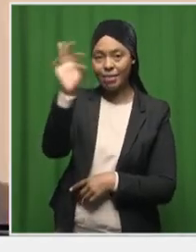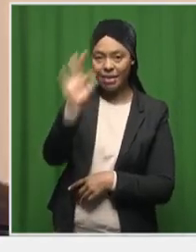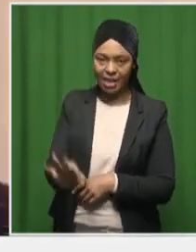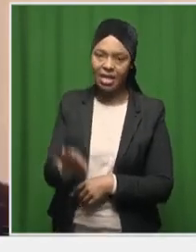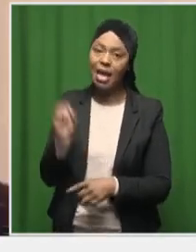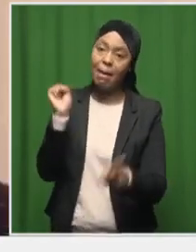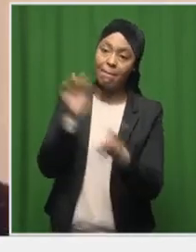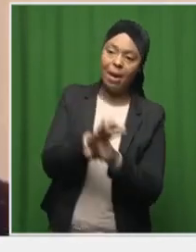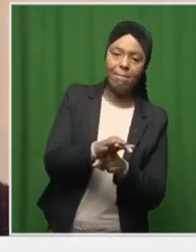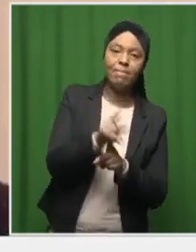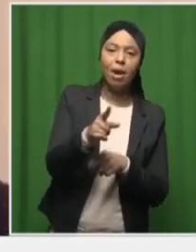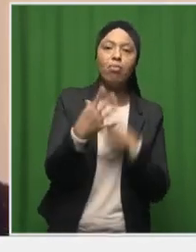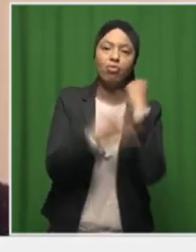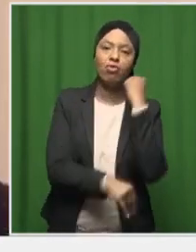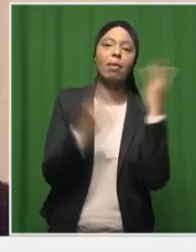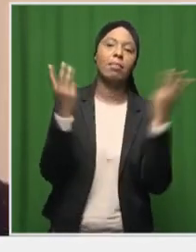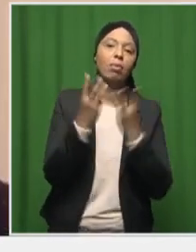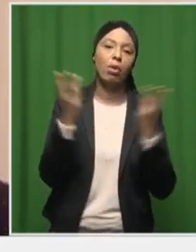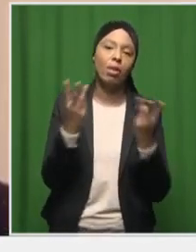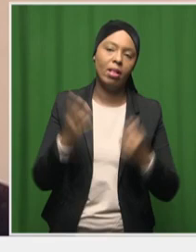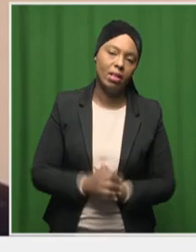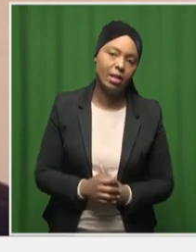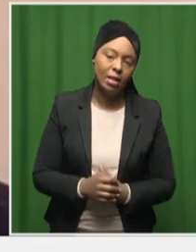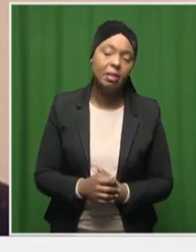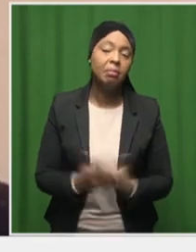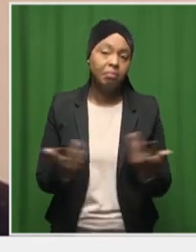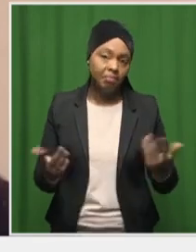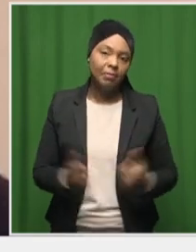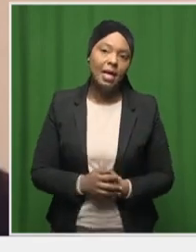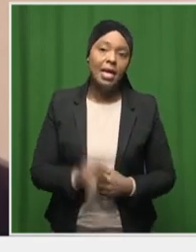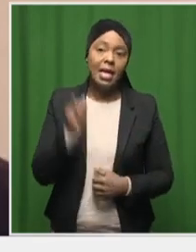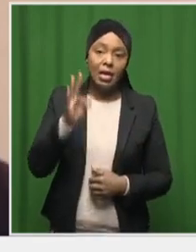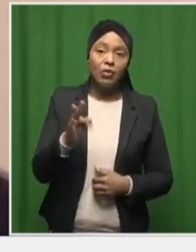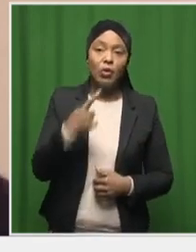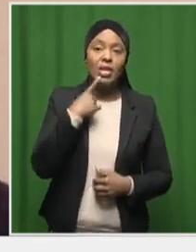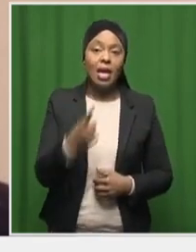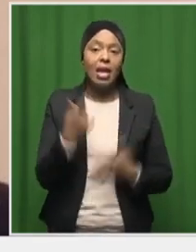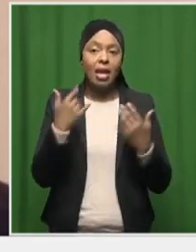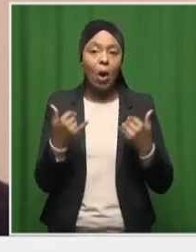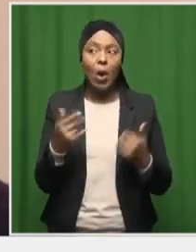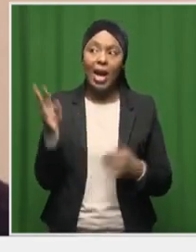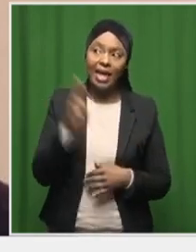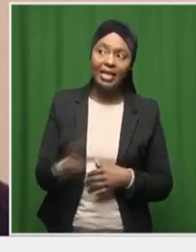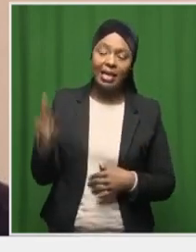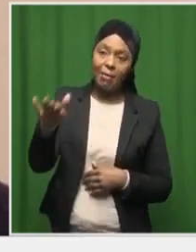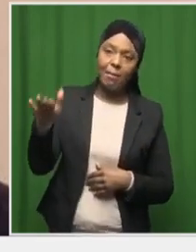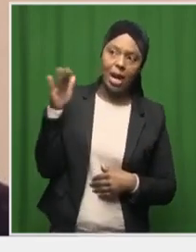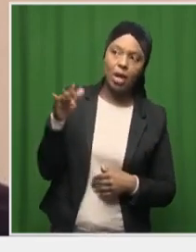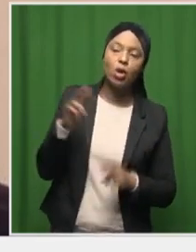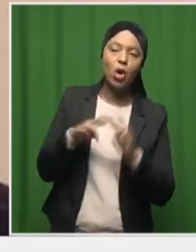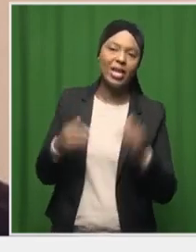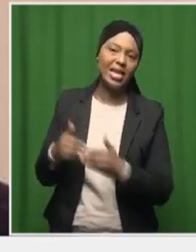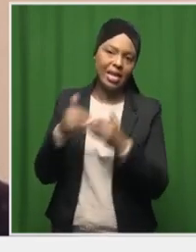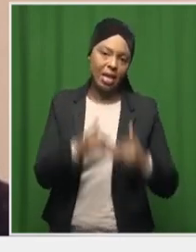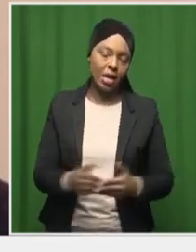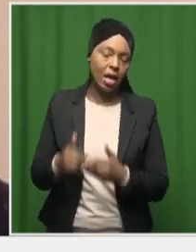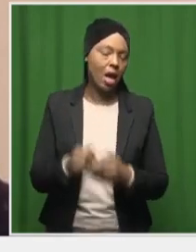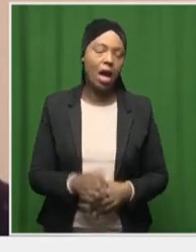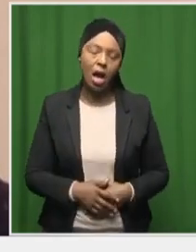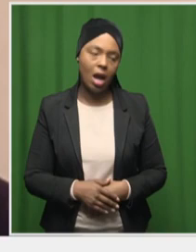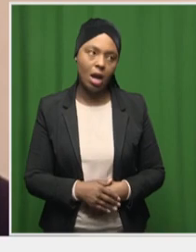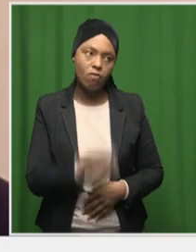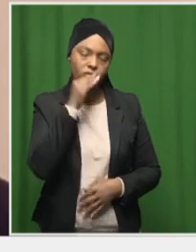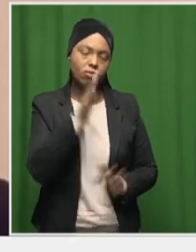than anybody else, and it gets into a spin. So when we talk about Reserve Bank not caring, we must be very careful not